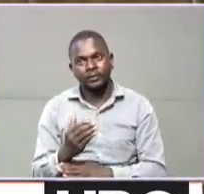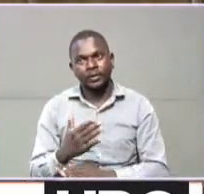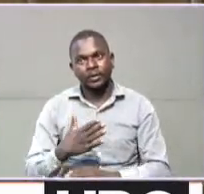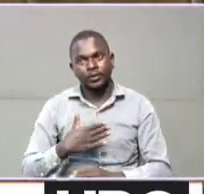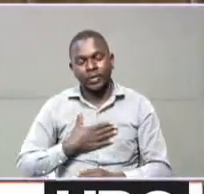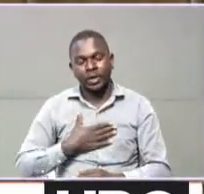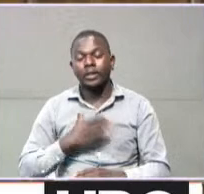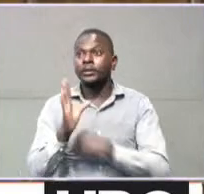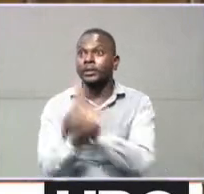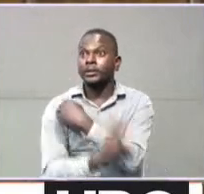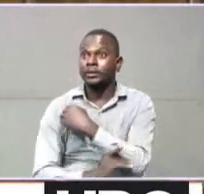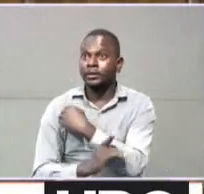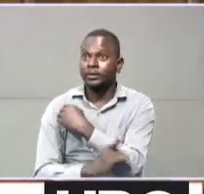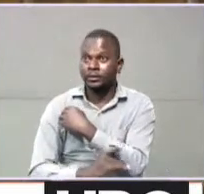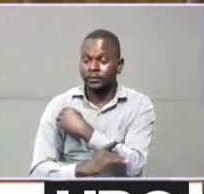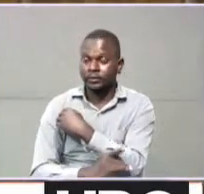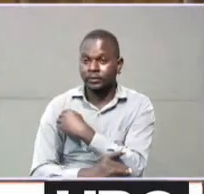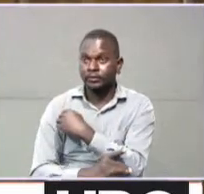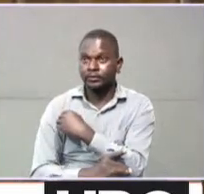my district